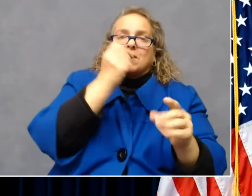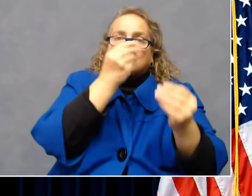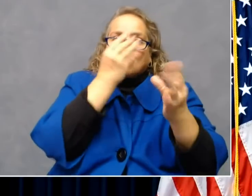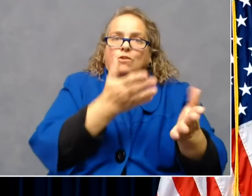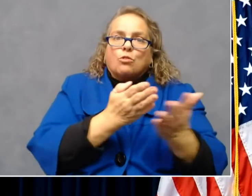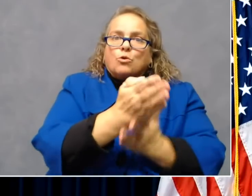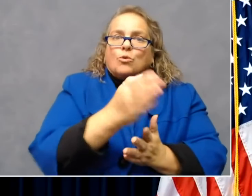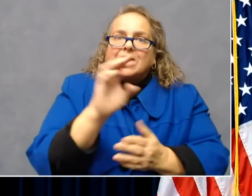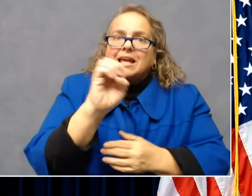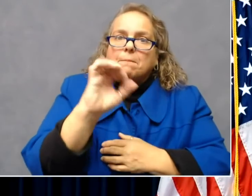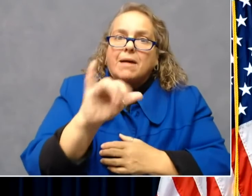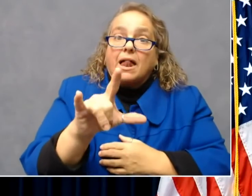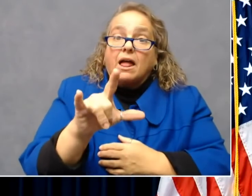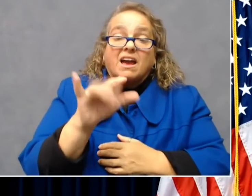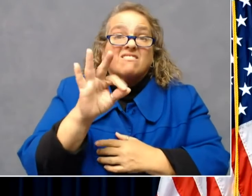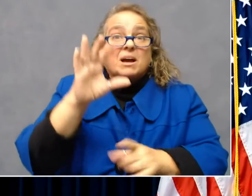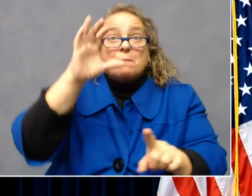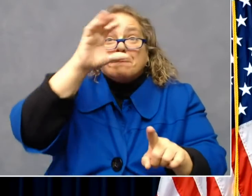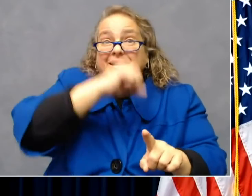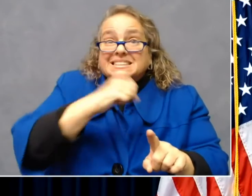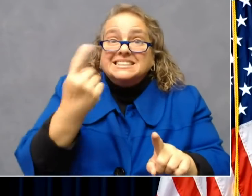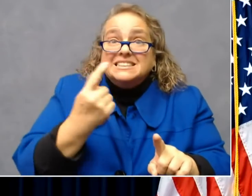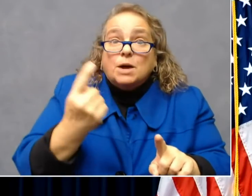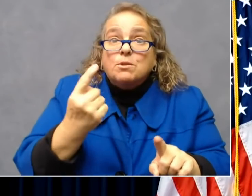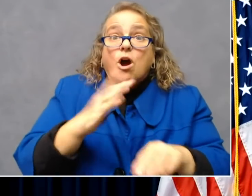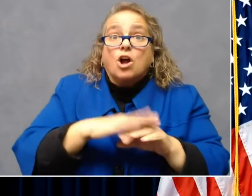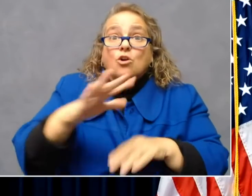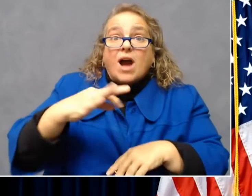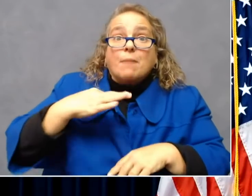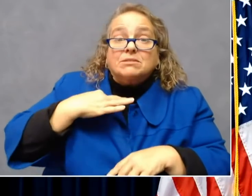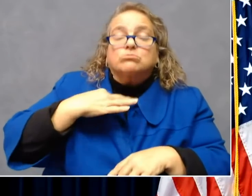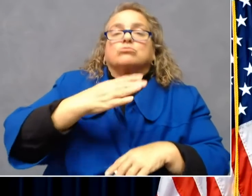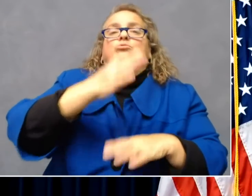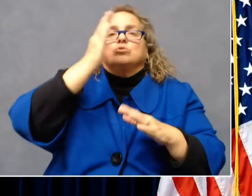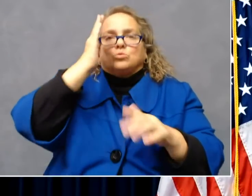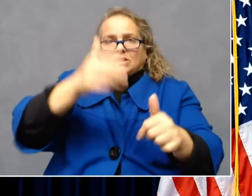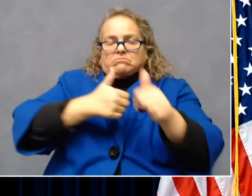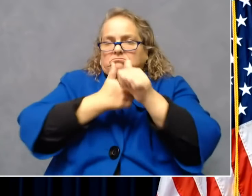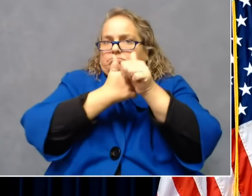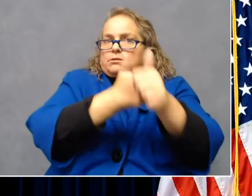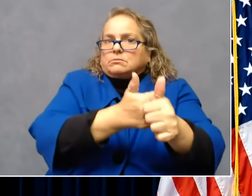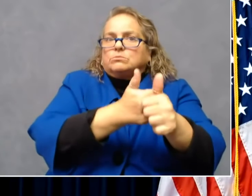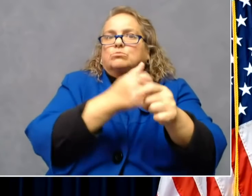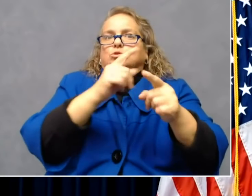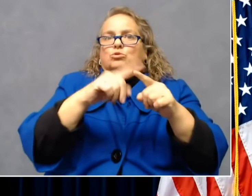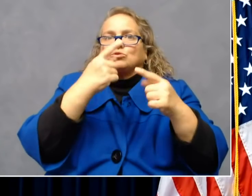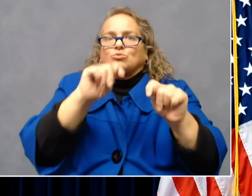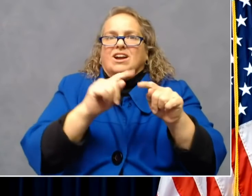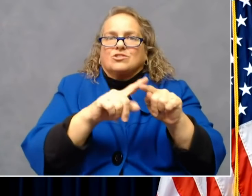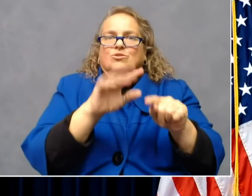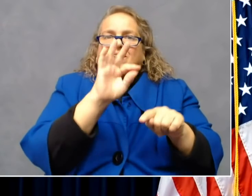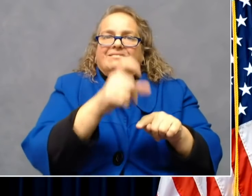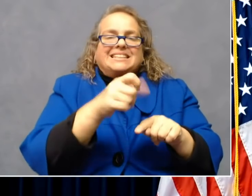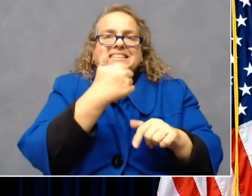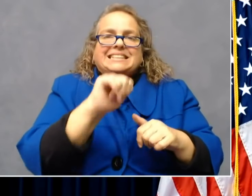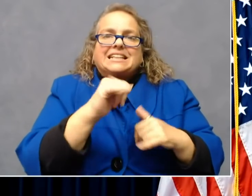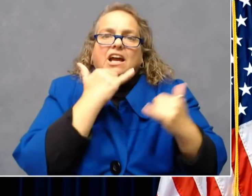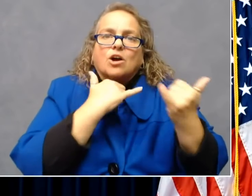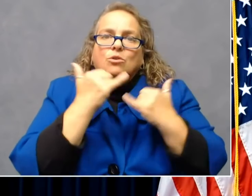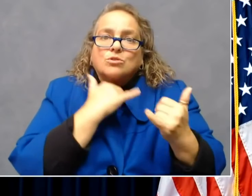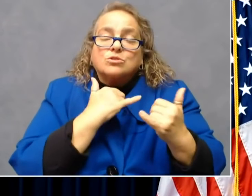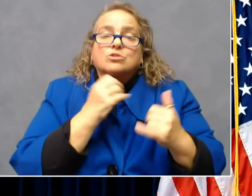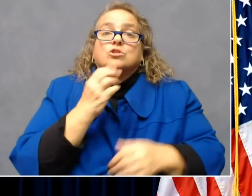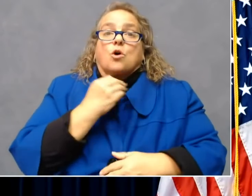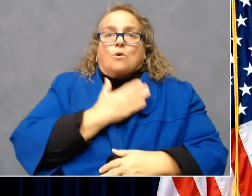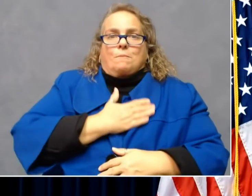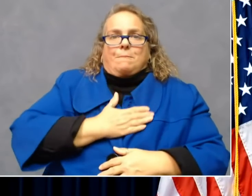missing or in question on the application, the team member is going to follow up with them and attempt to correct any errors. So please get those